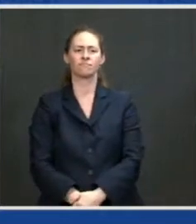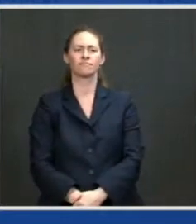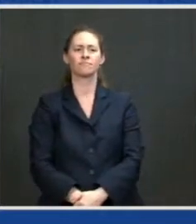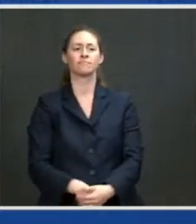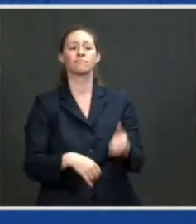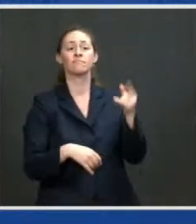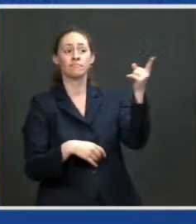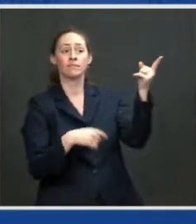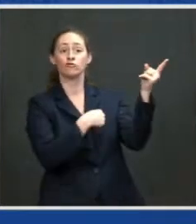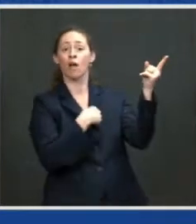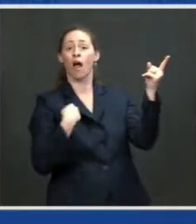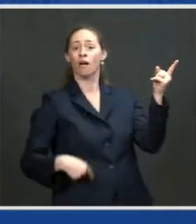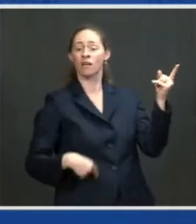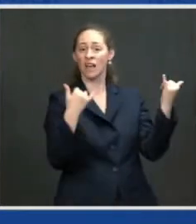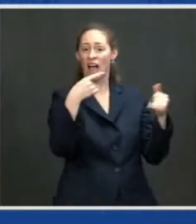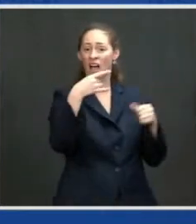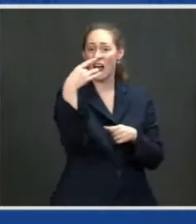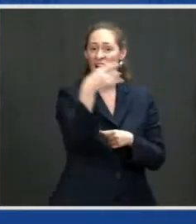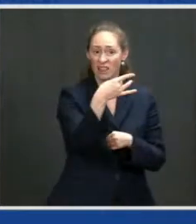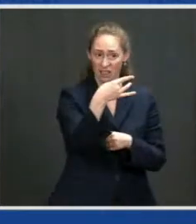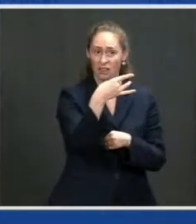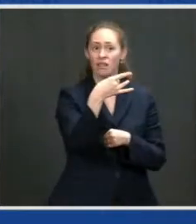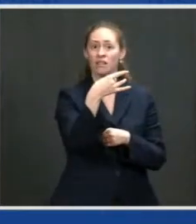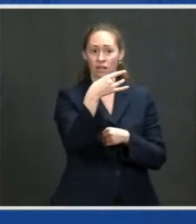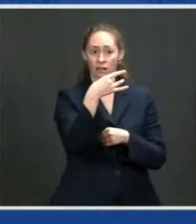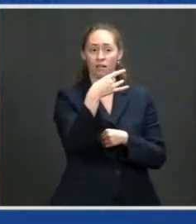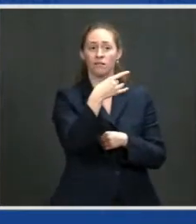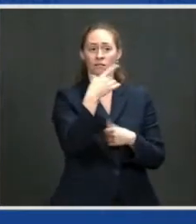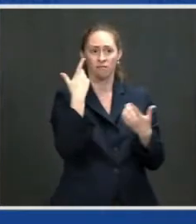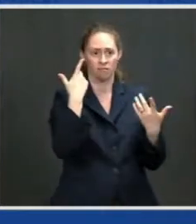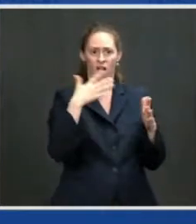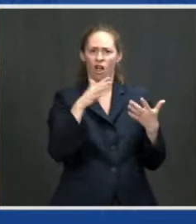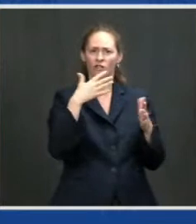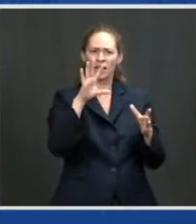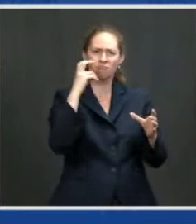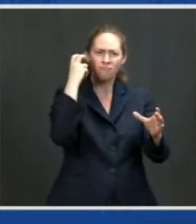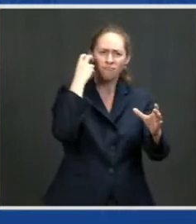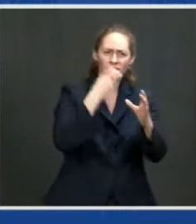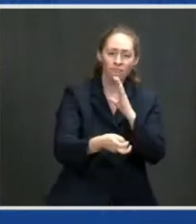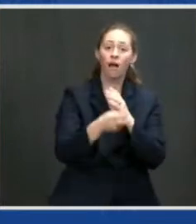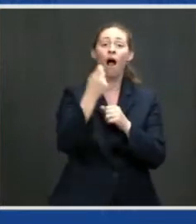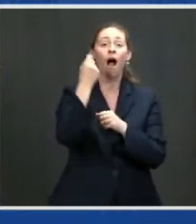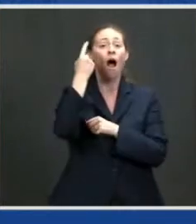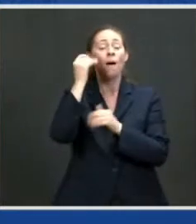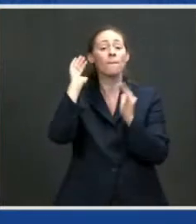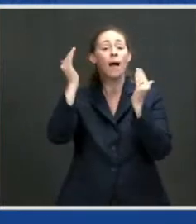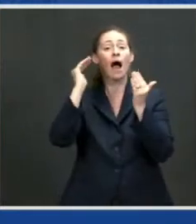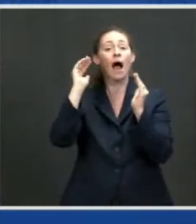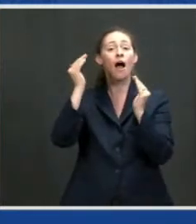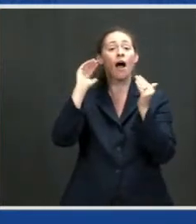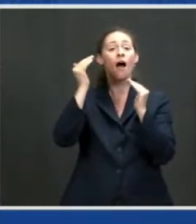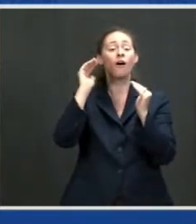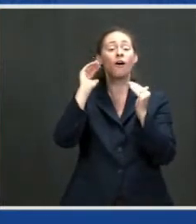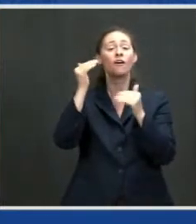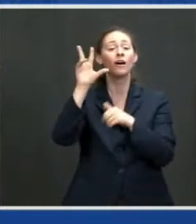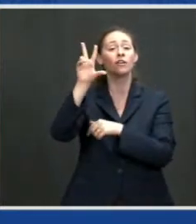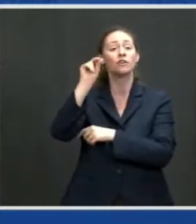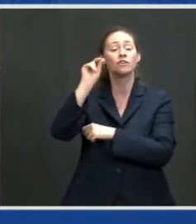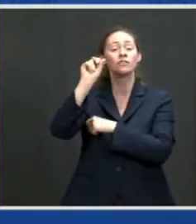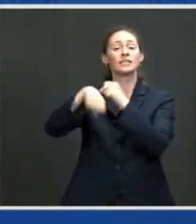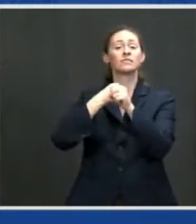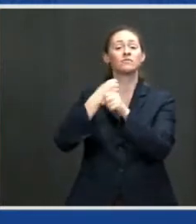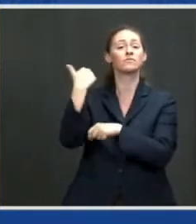8, and their overall spending on research and development 3 decades ago they're now number 2. Number